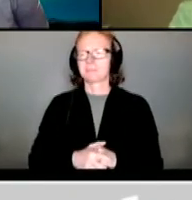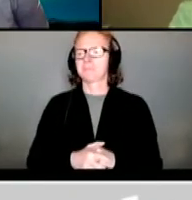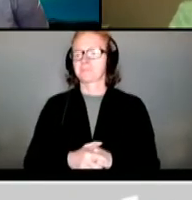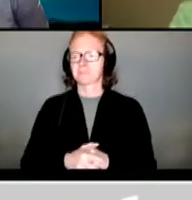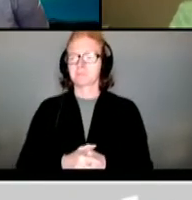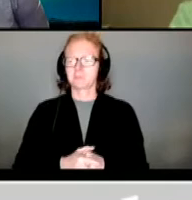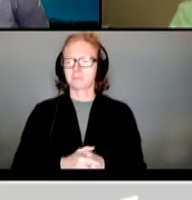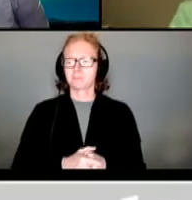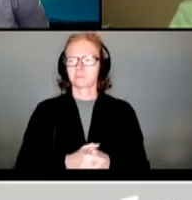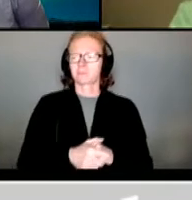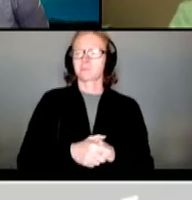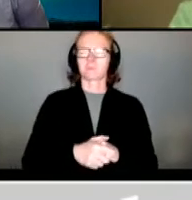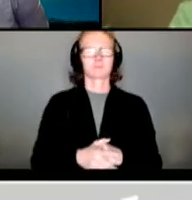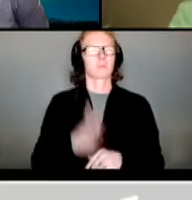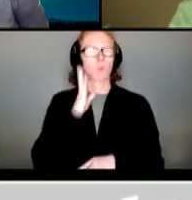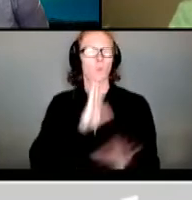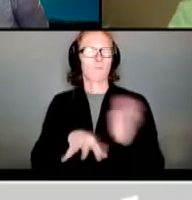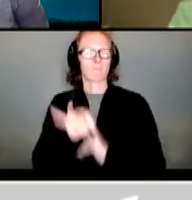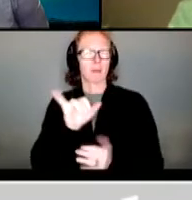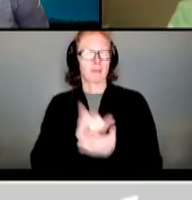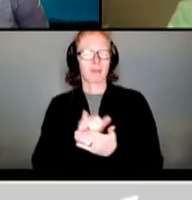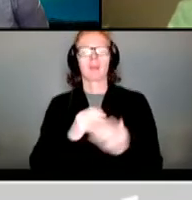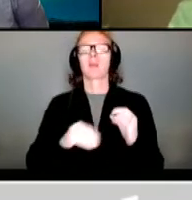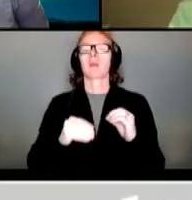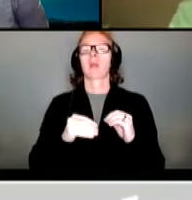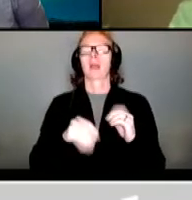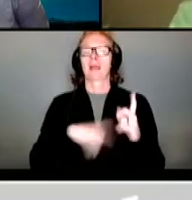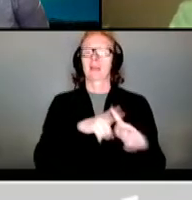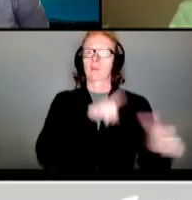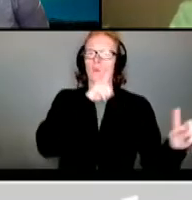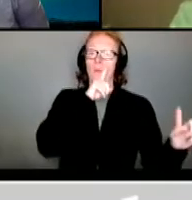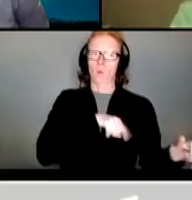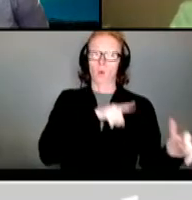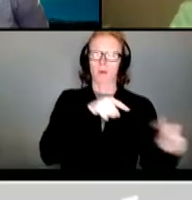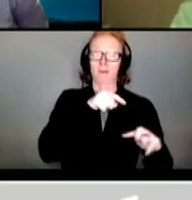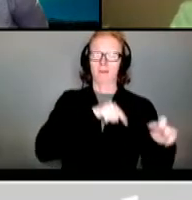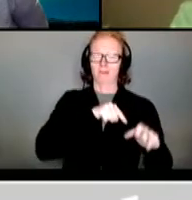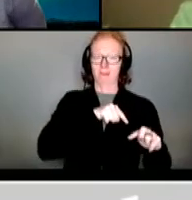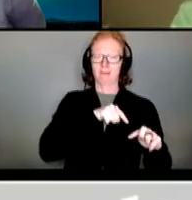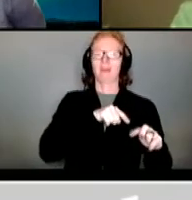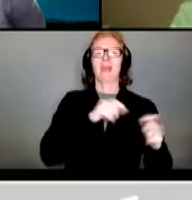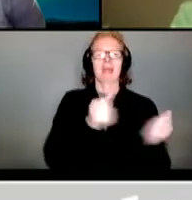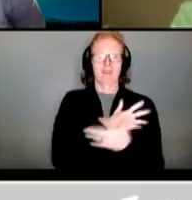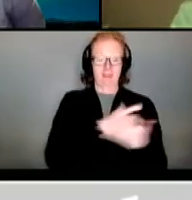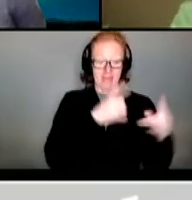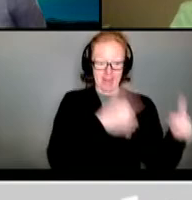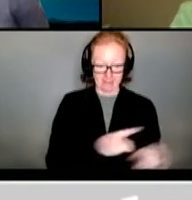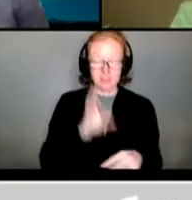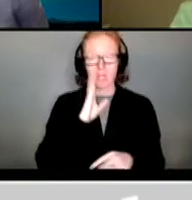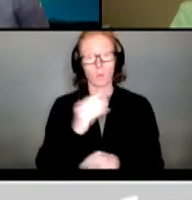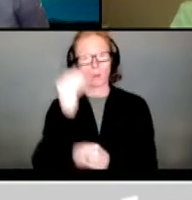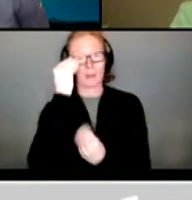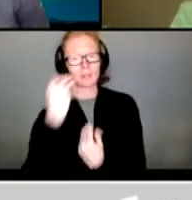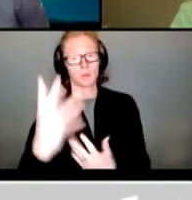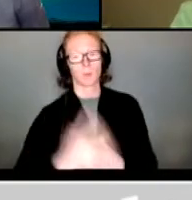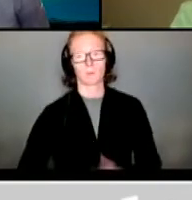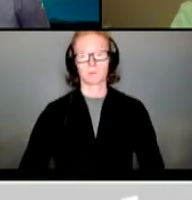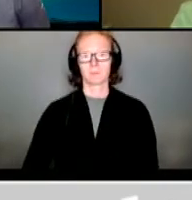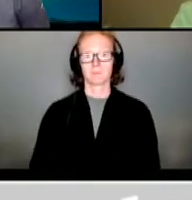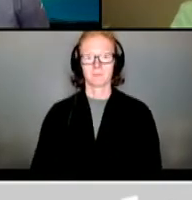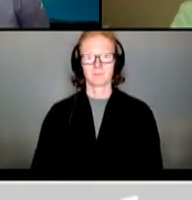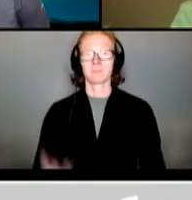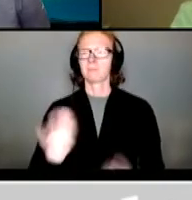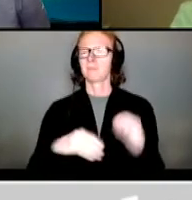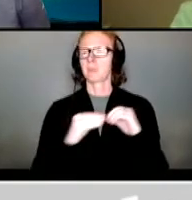So just so you know, and we'll find out and we'll report back what happens with that. Are there any